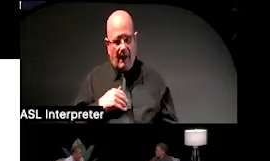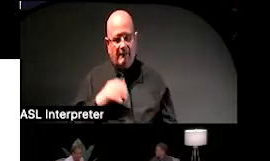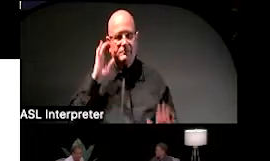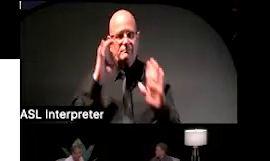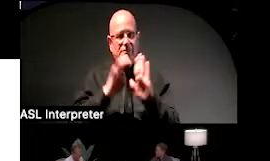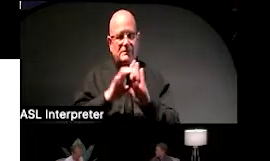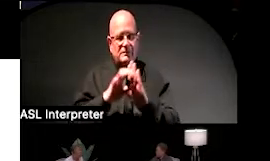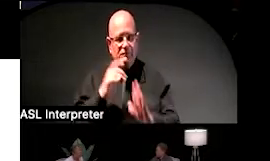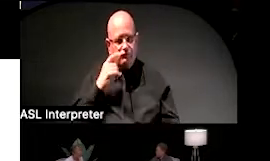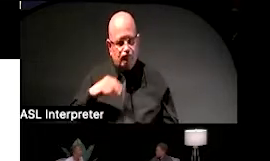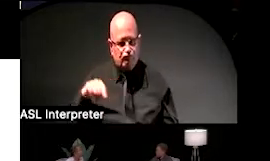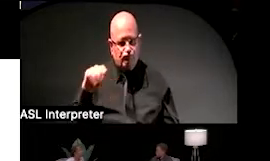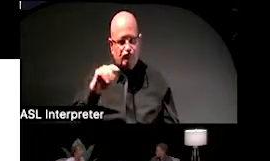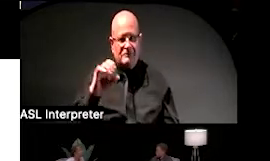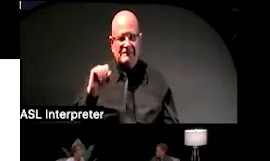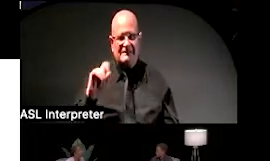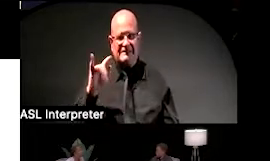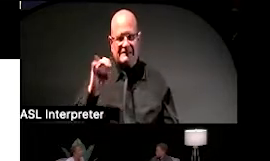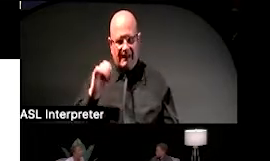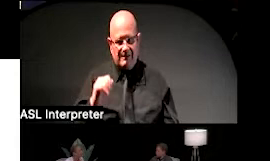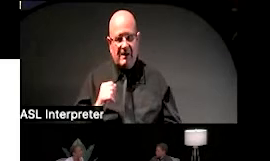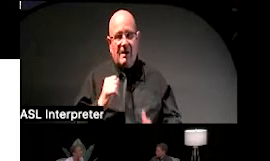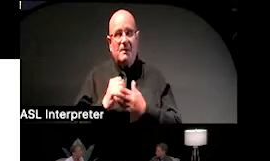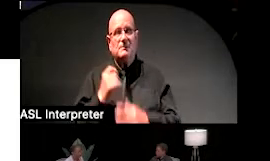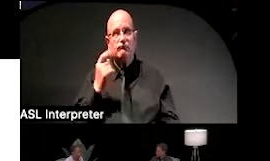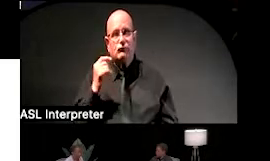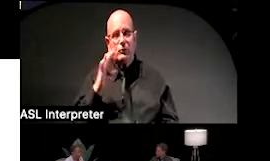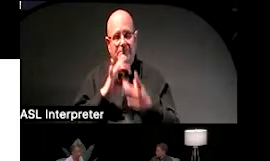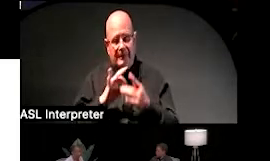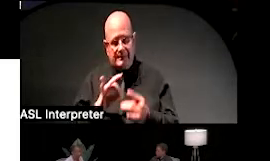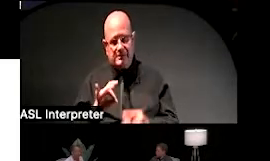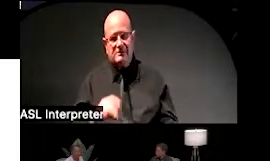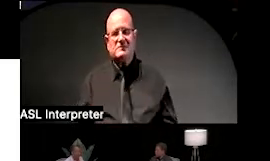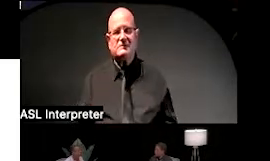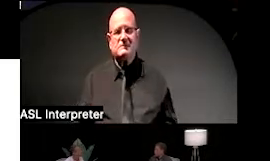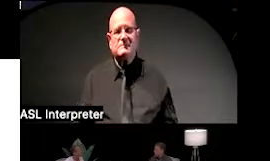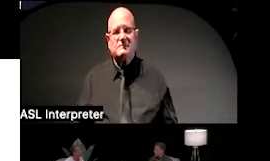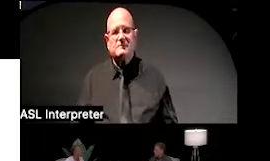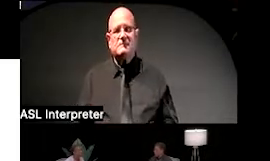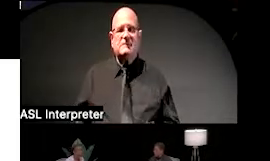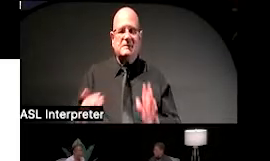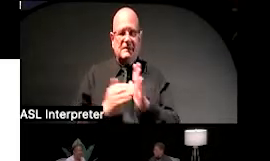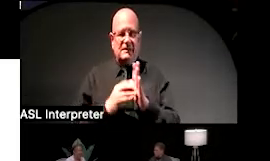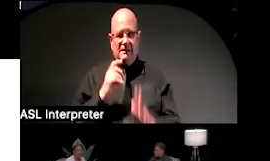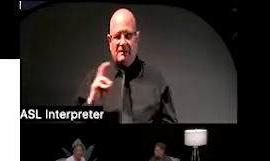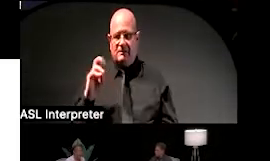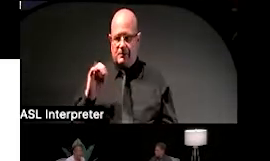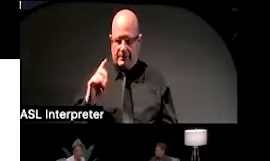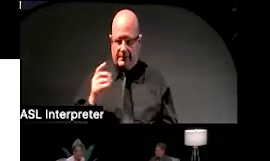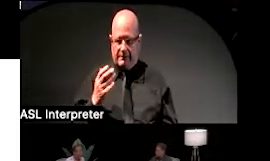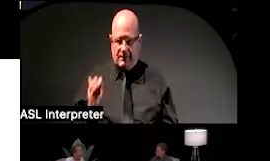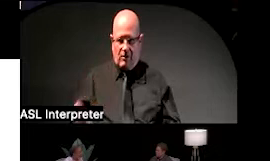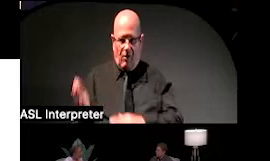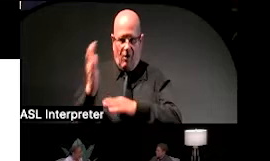the audience and slides that will ground us in your message today. Again, Dr. Reed has been here the